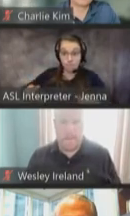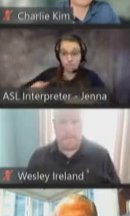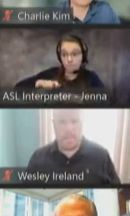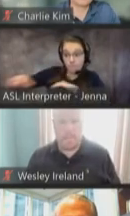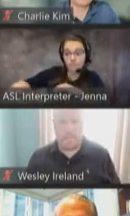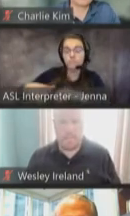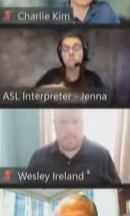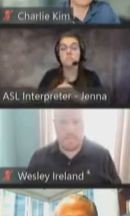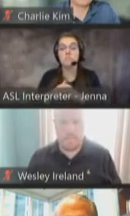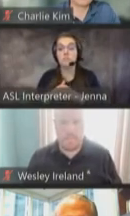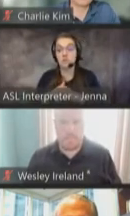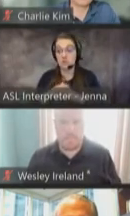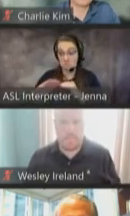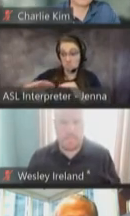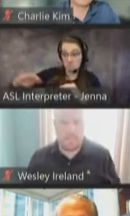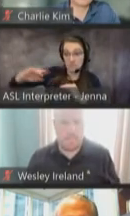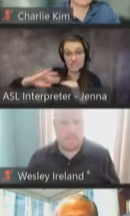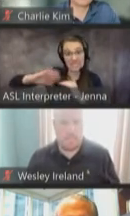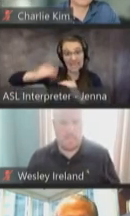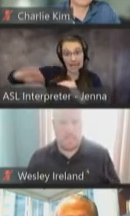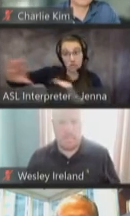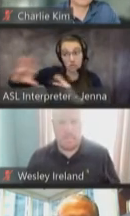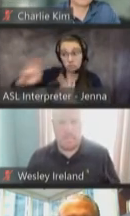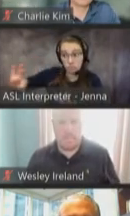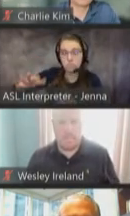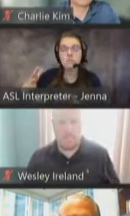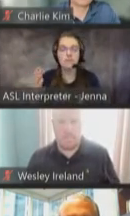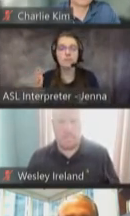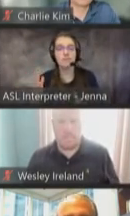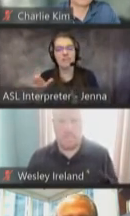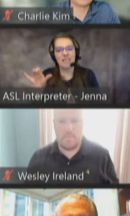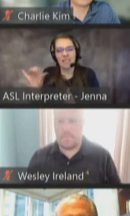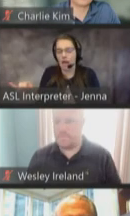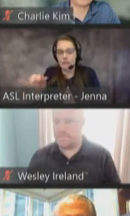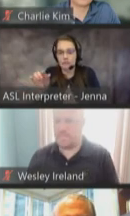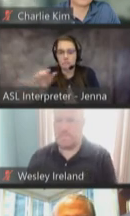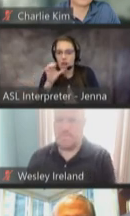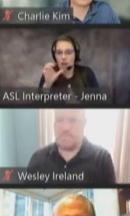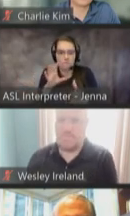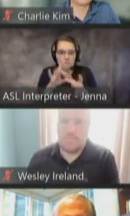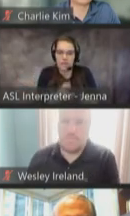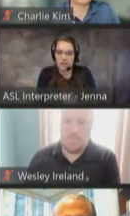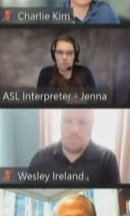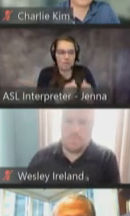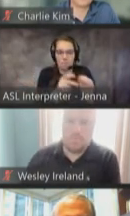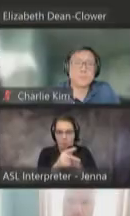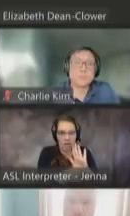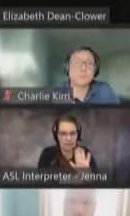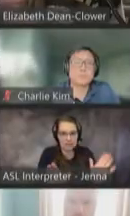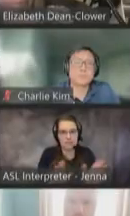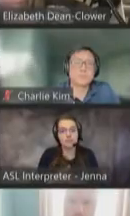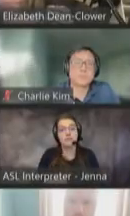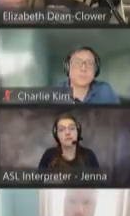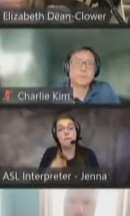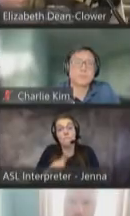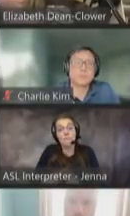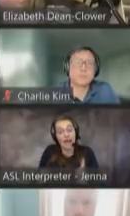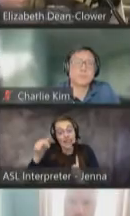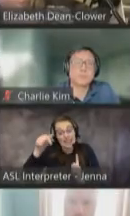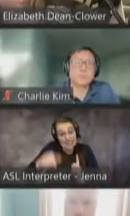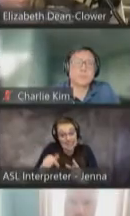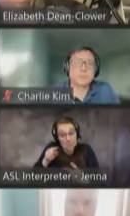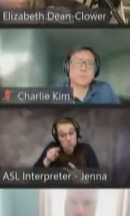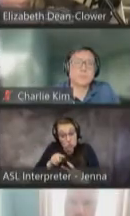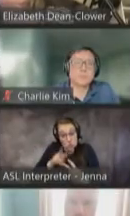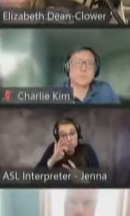this particular building code has to do with accessibility, and that's the one that Patricia's focusing on. So any changes we make for accessibility in the